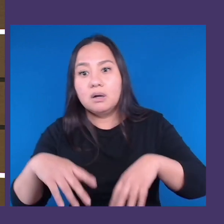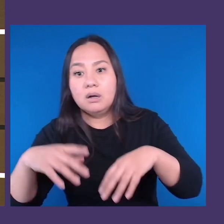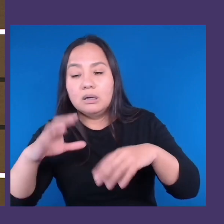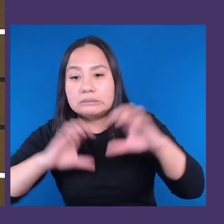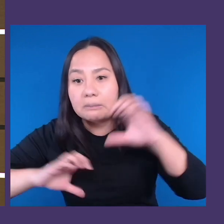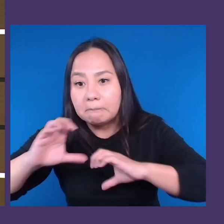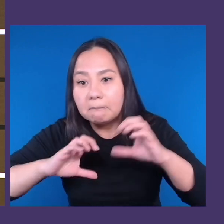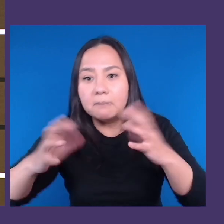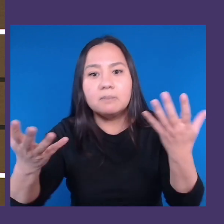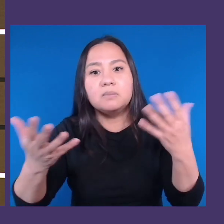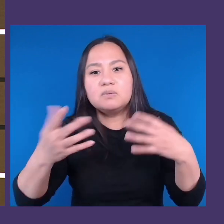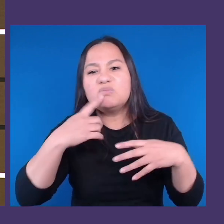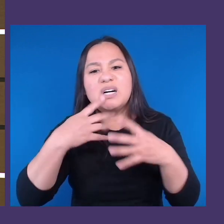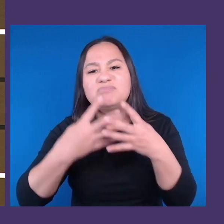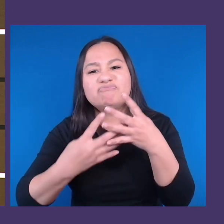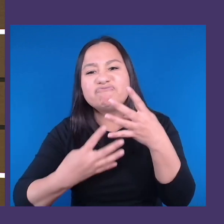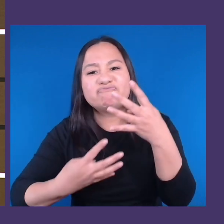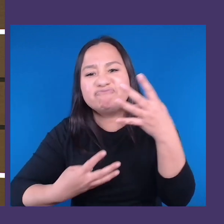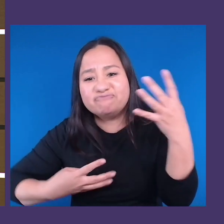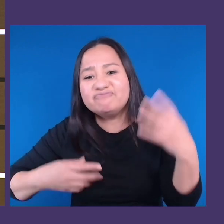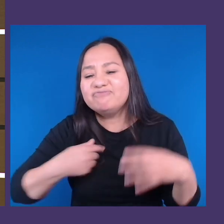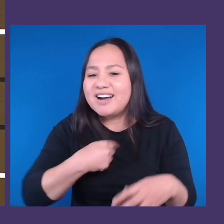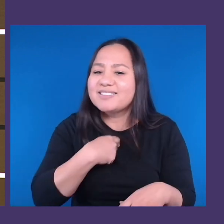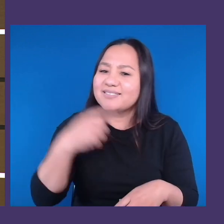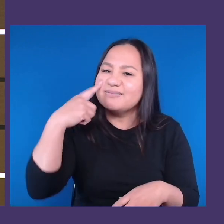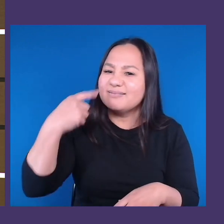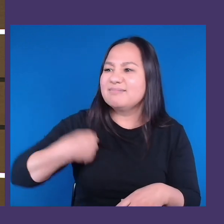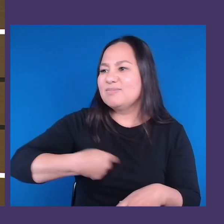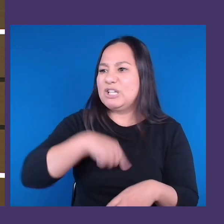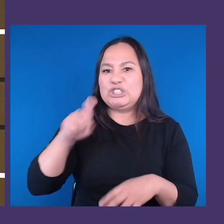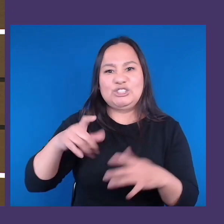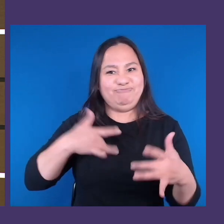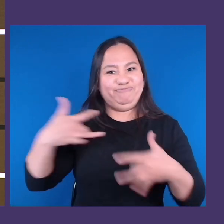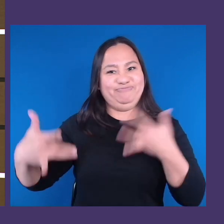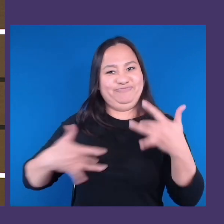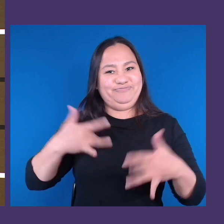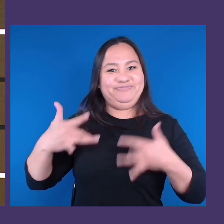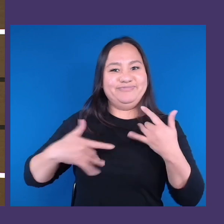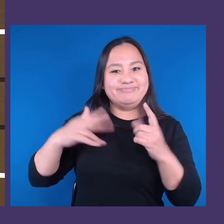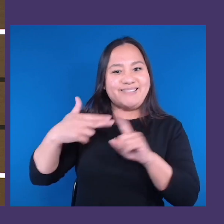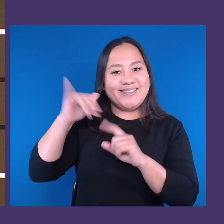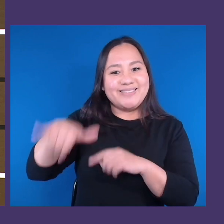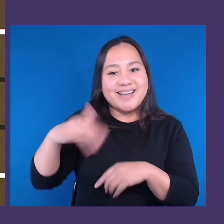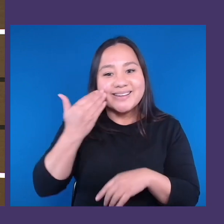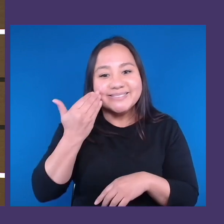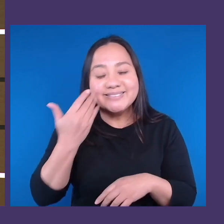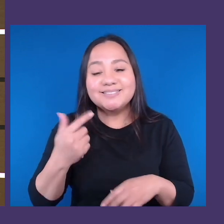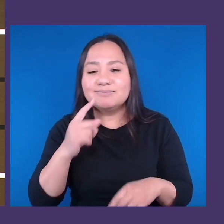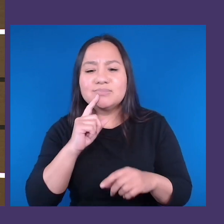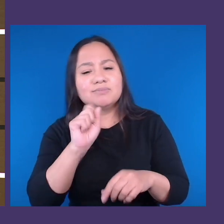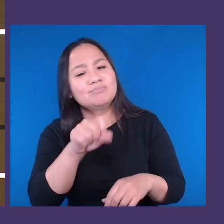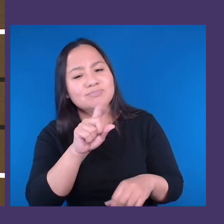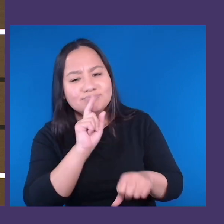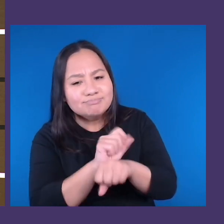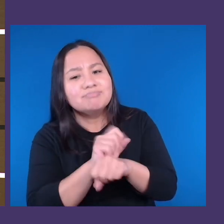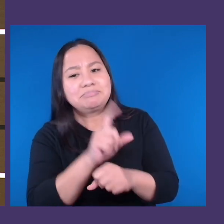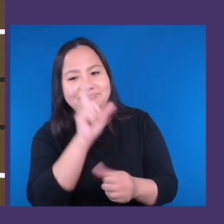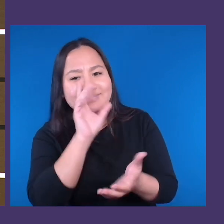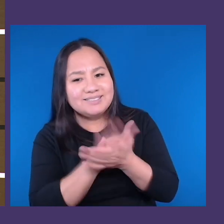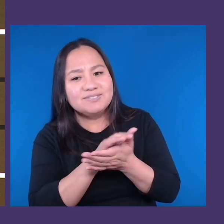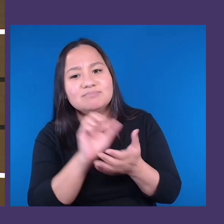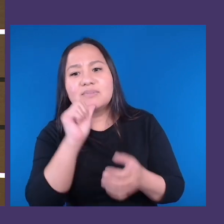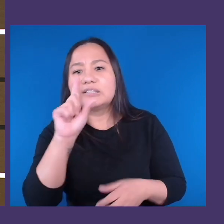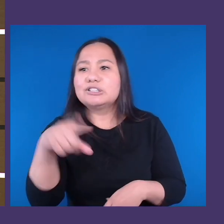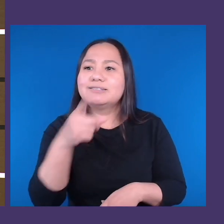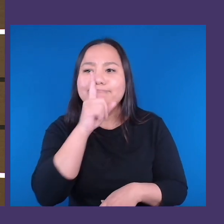think we should be excited about. And I absolutely believe that, not just in 25 years, but in,